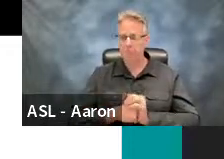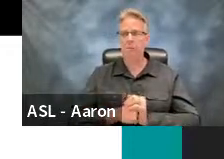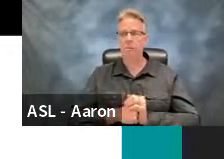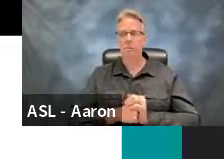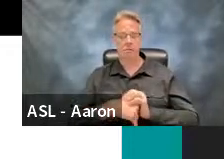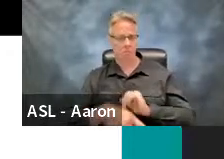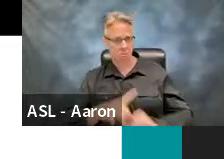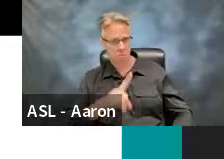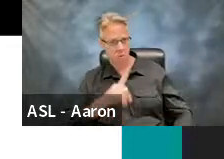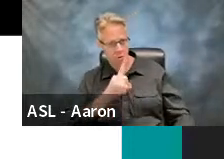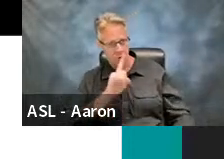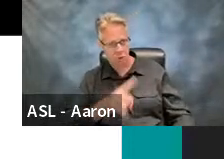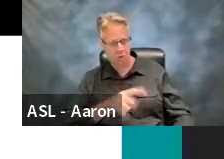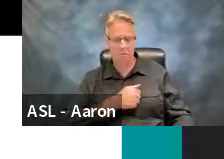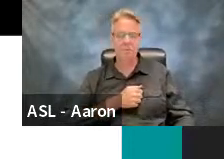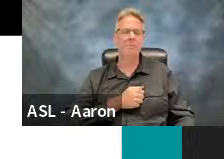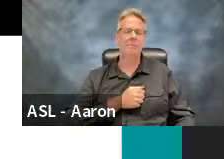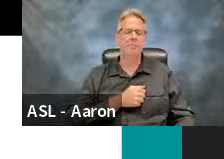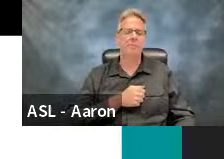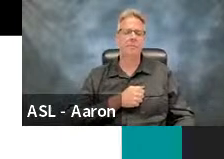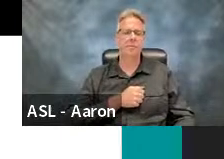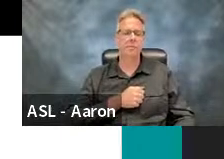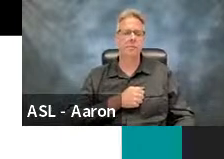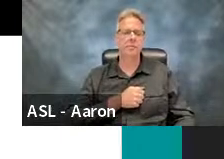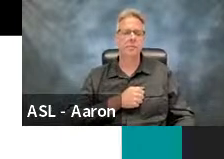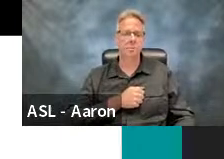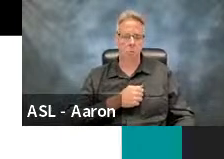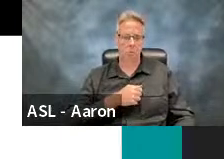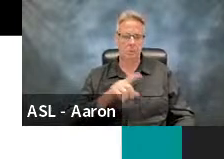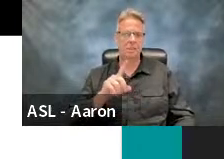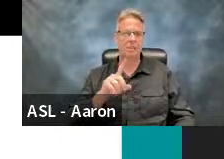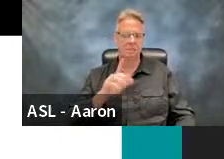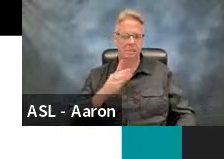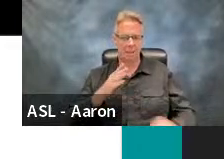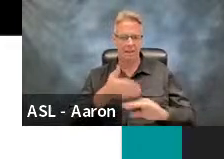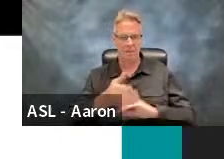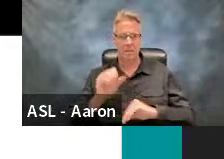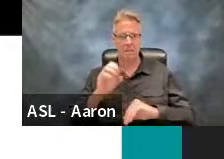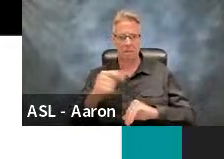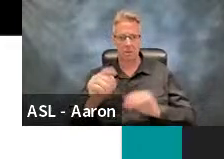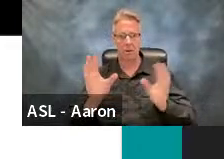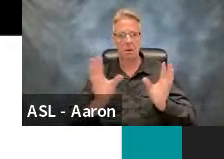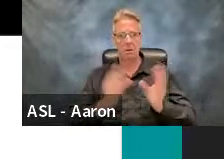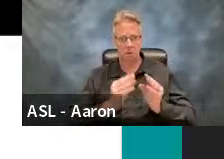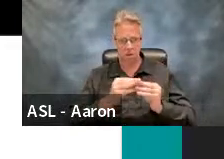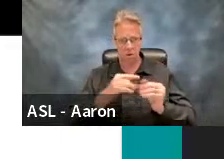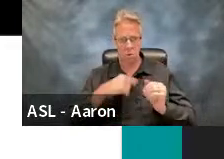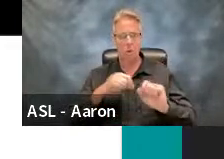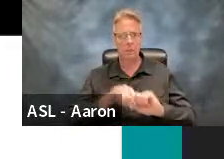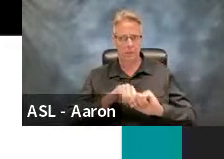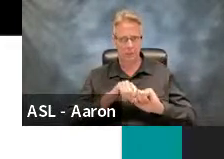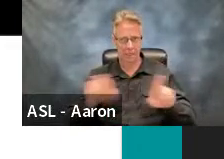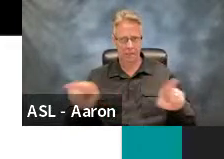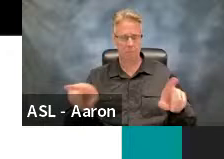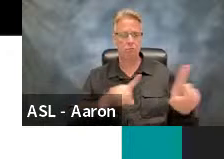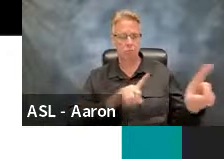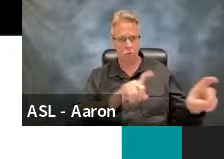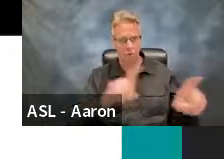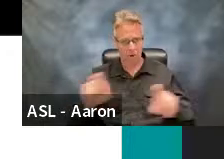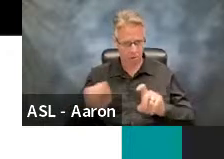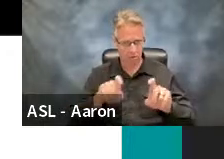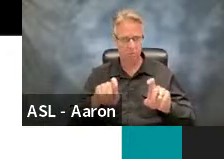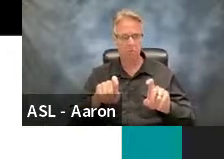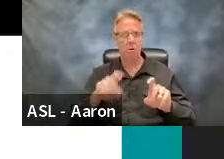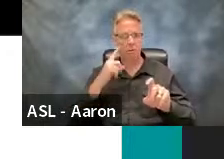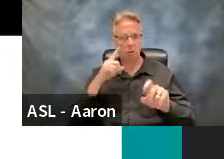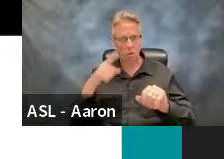Yeah, absolutely. And I'll put up the top. We did, after our September meeting, sent out a survey to